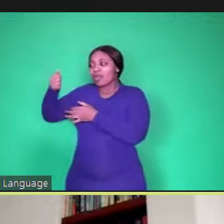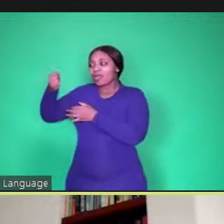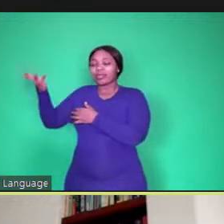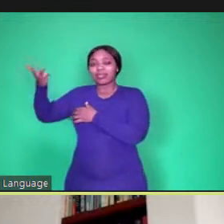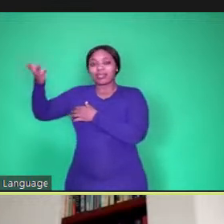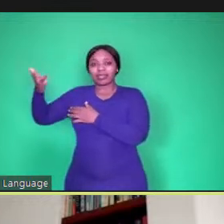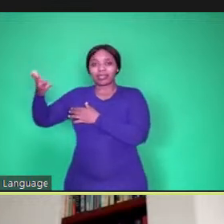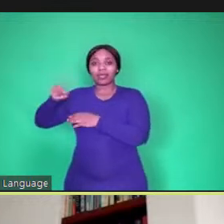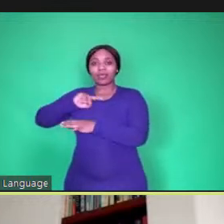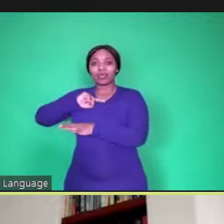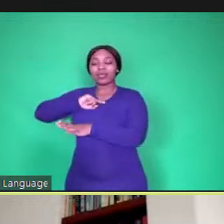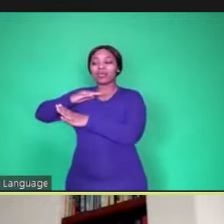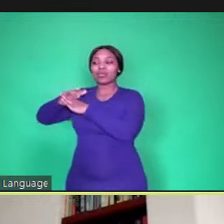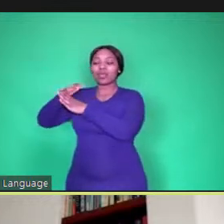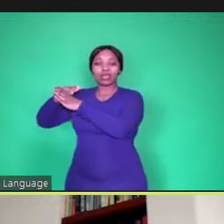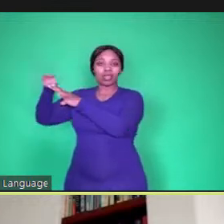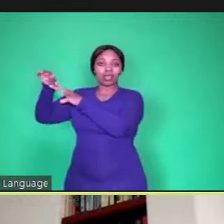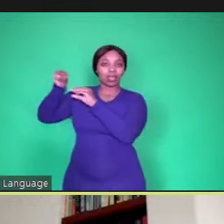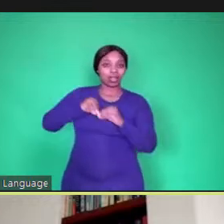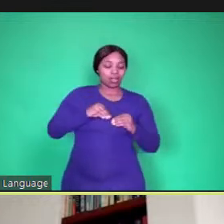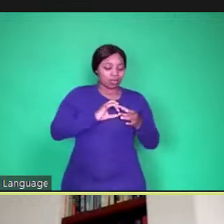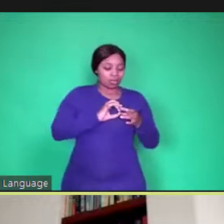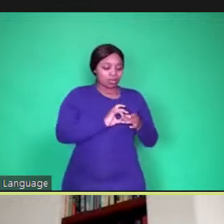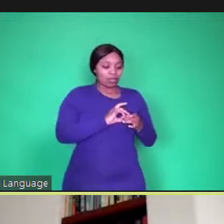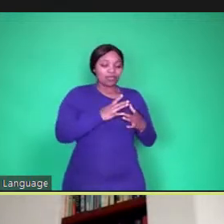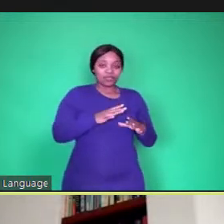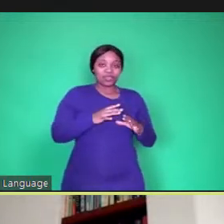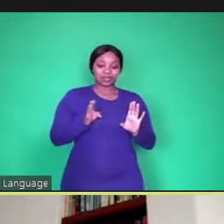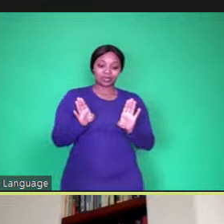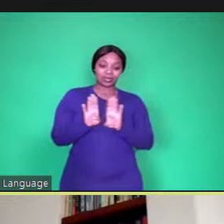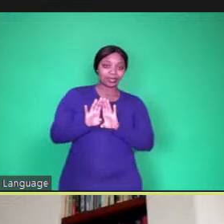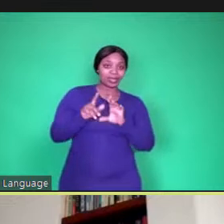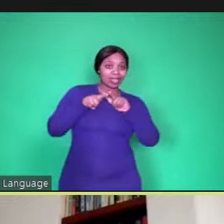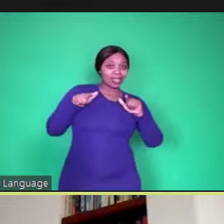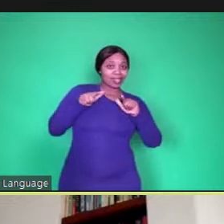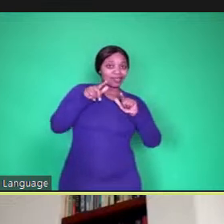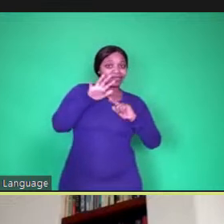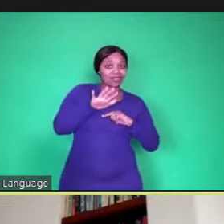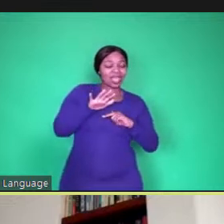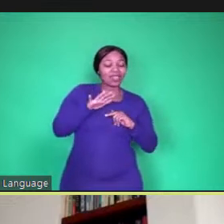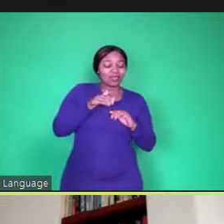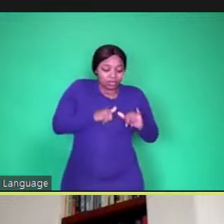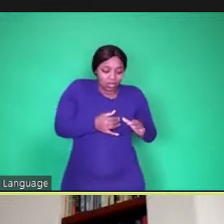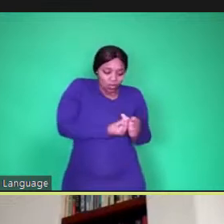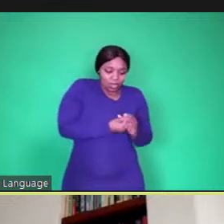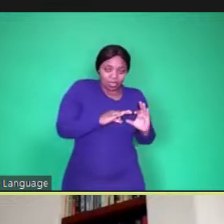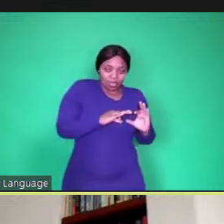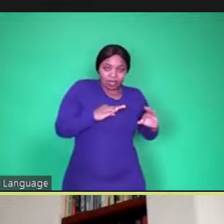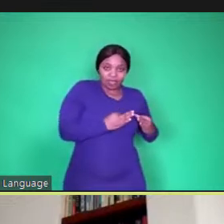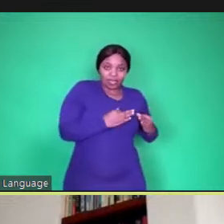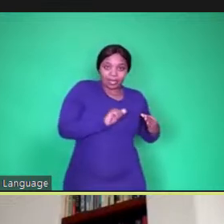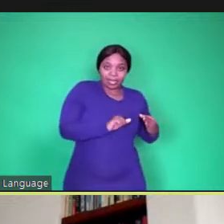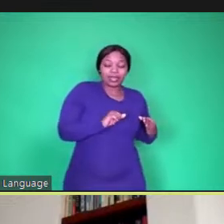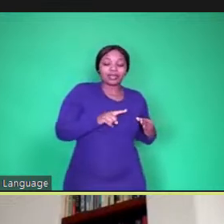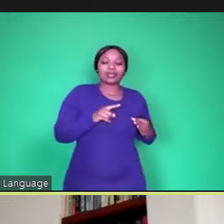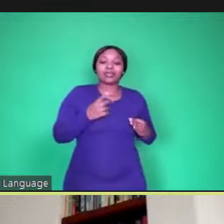during the hard lockdown to spend the hard lockdown presumably with family. And the single movers, and particularly those who moved in early May,